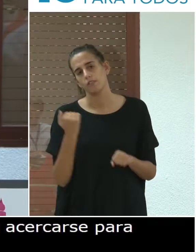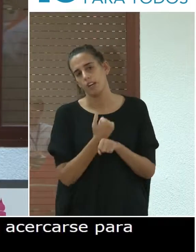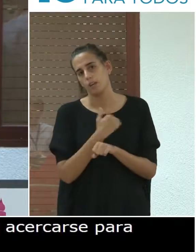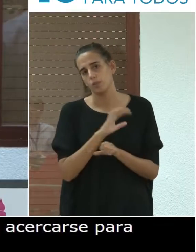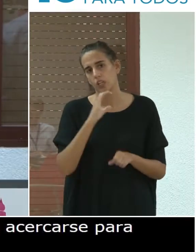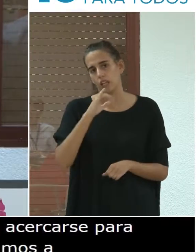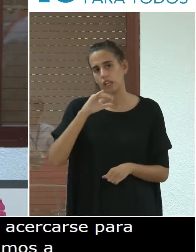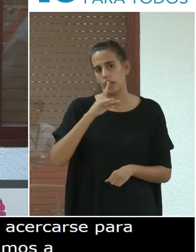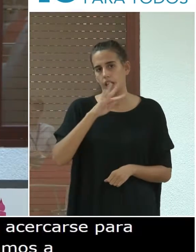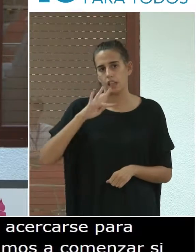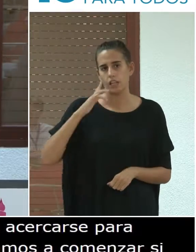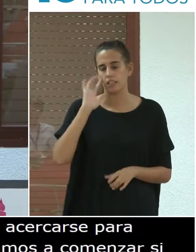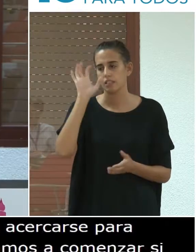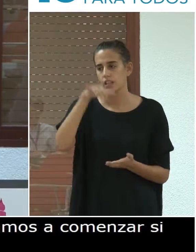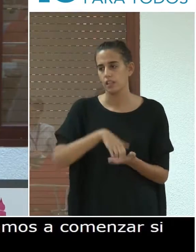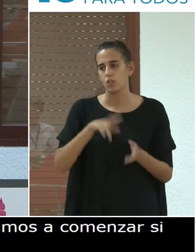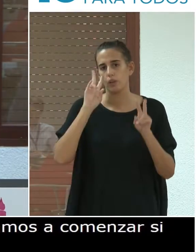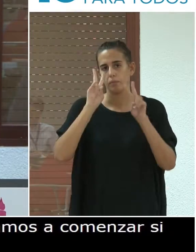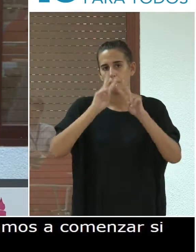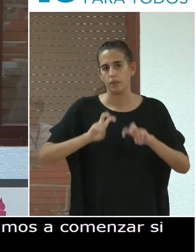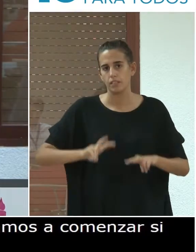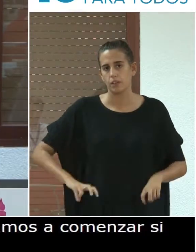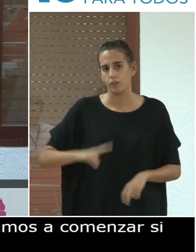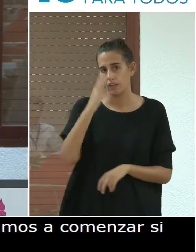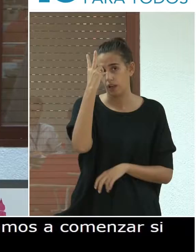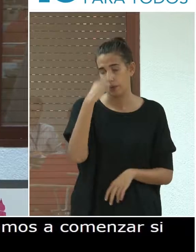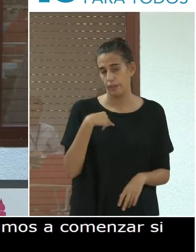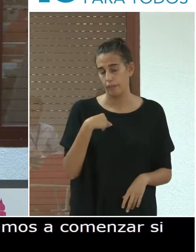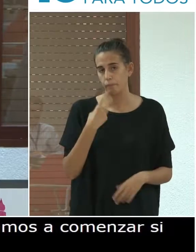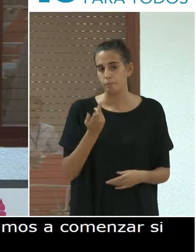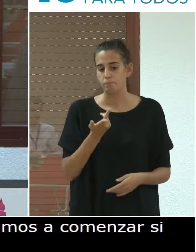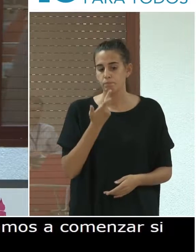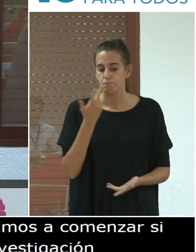We work in CDAP, which is the Center of Investigation of